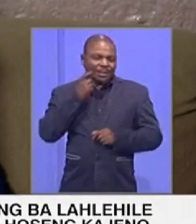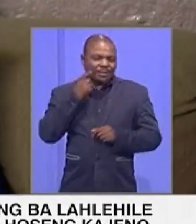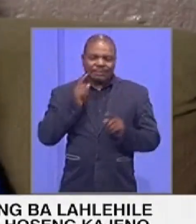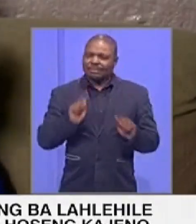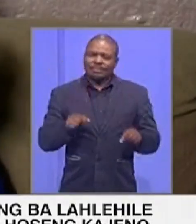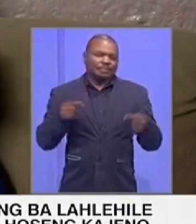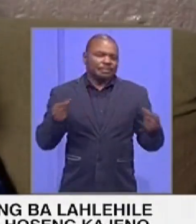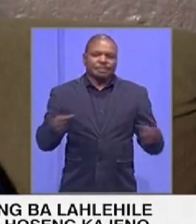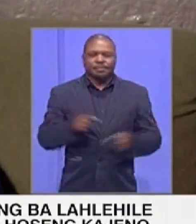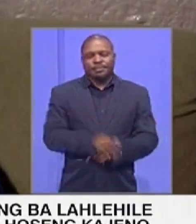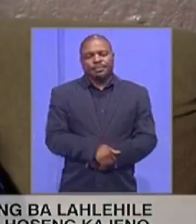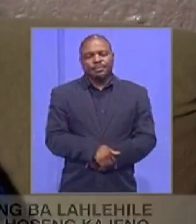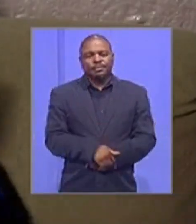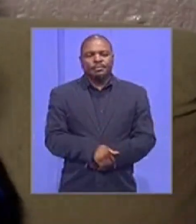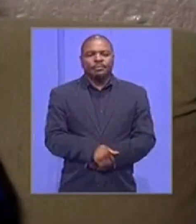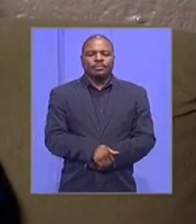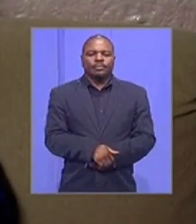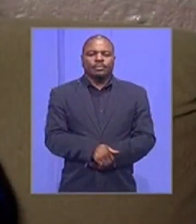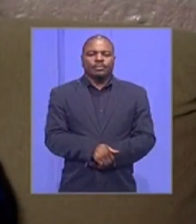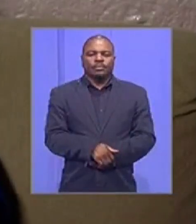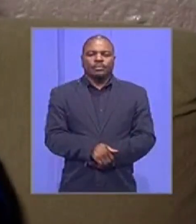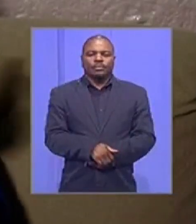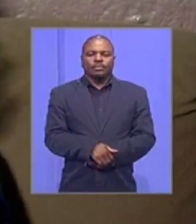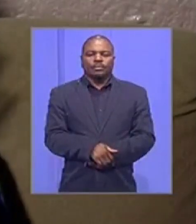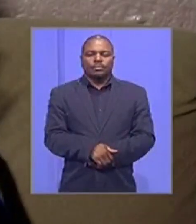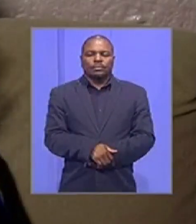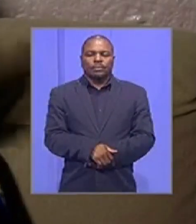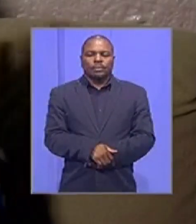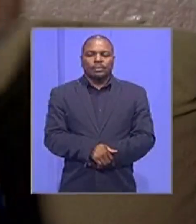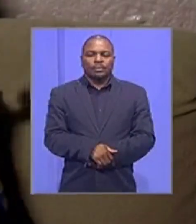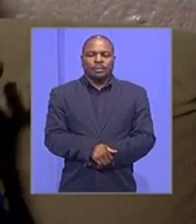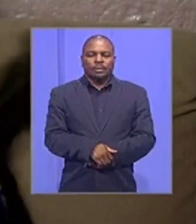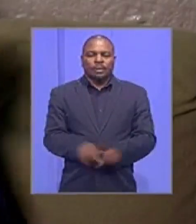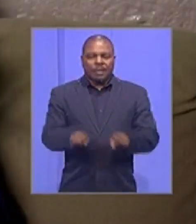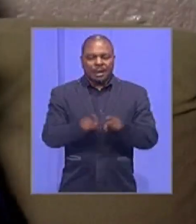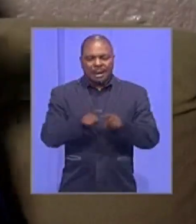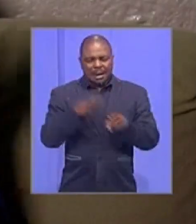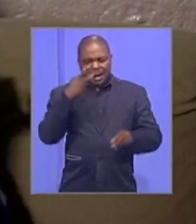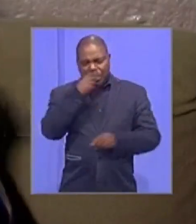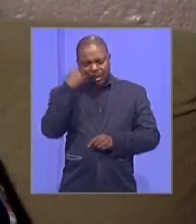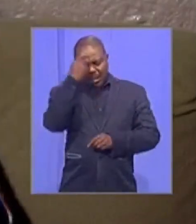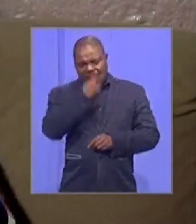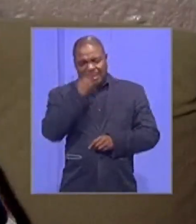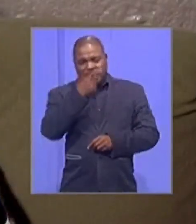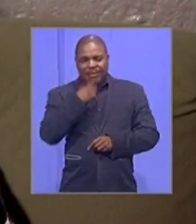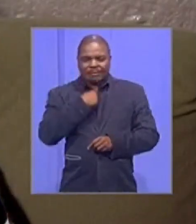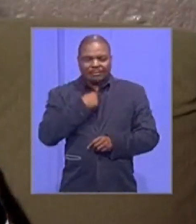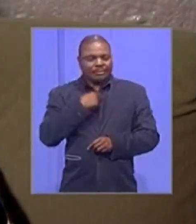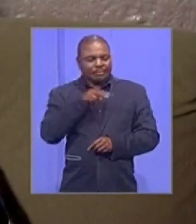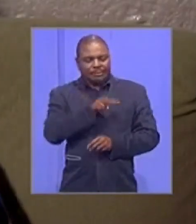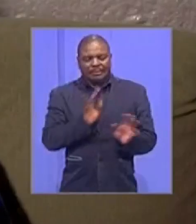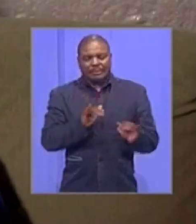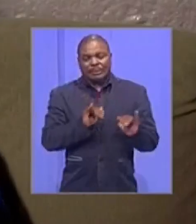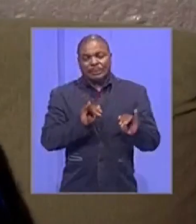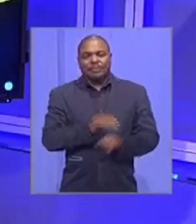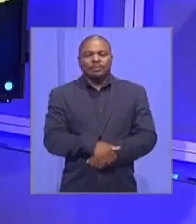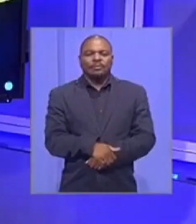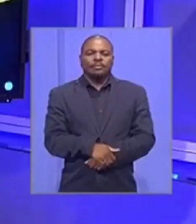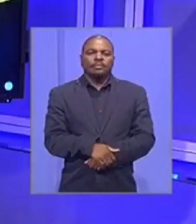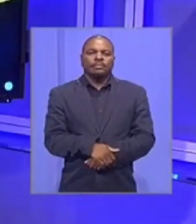abukho amehlo forehead desikhathi yonke ayikuseleka amadlelo ngemuva ngaphezulu kuphela.